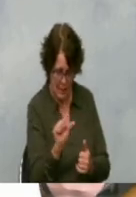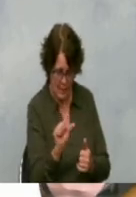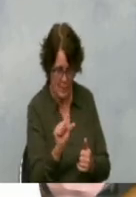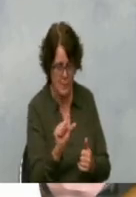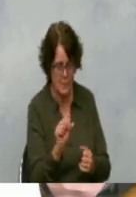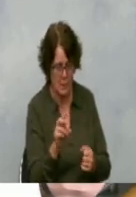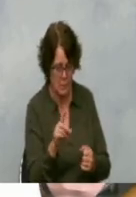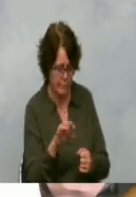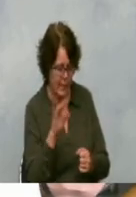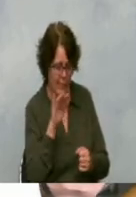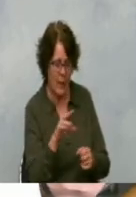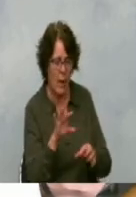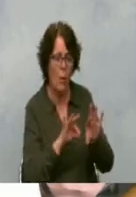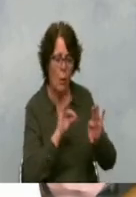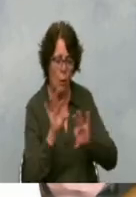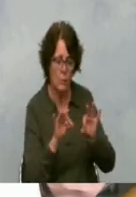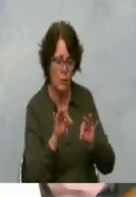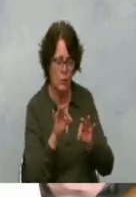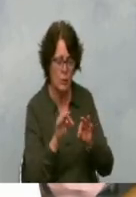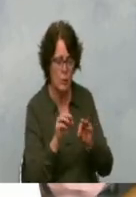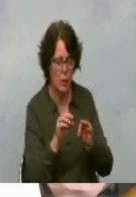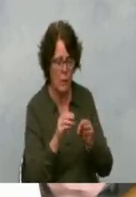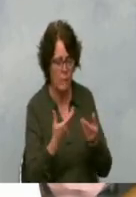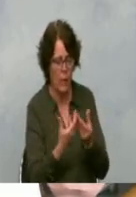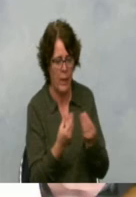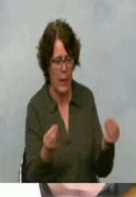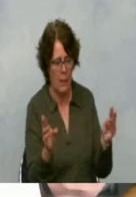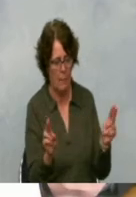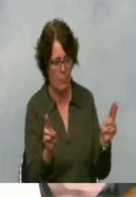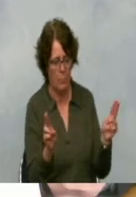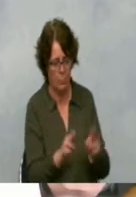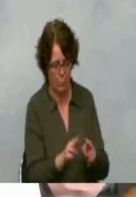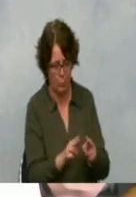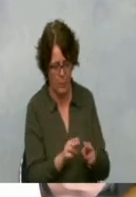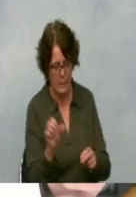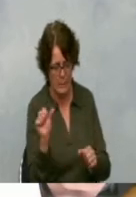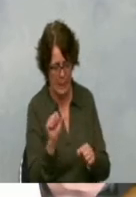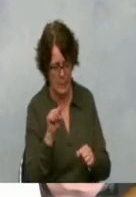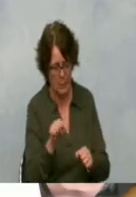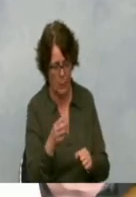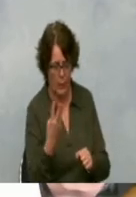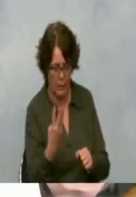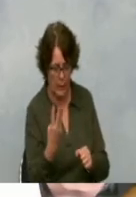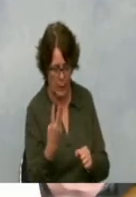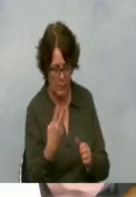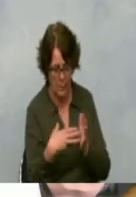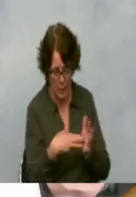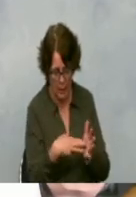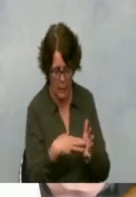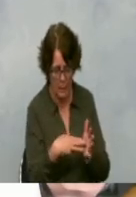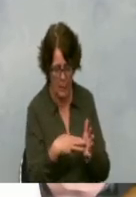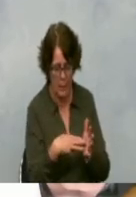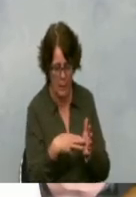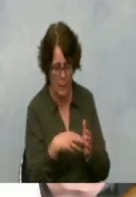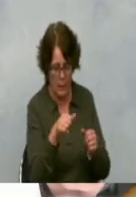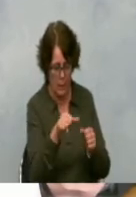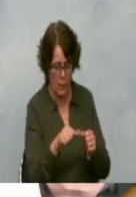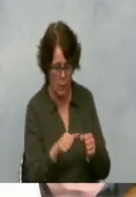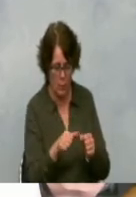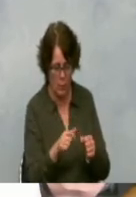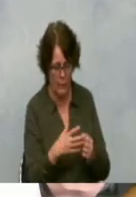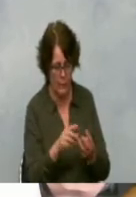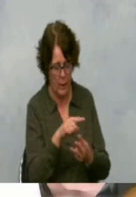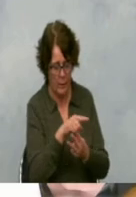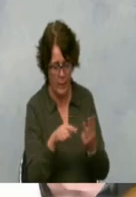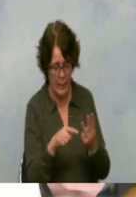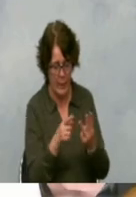are options to close that budget gap of £16.3 million. And then we go on to quote three things,